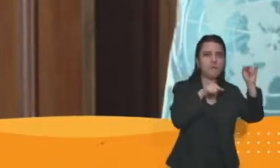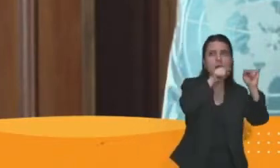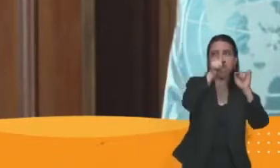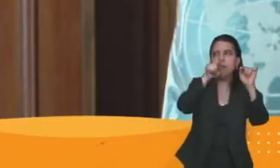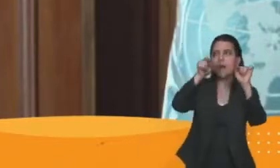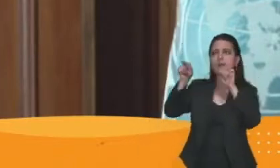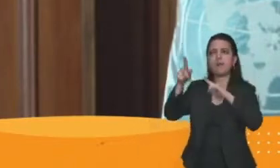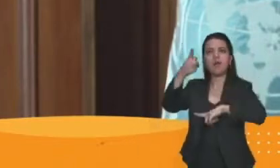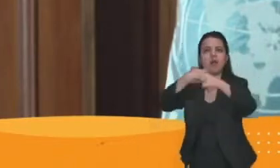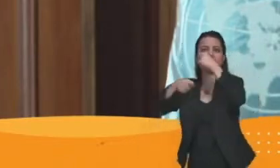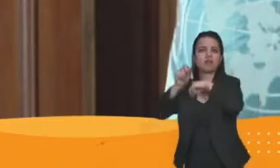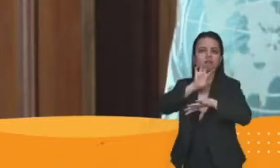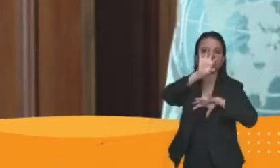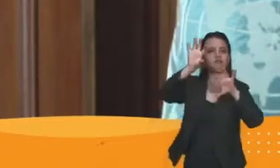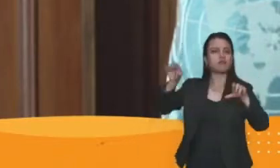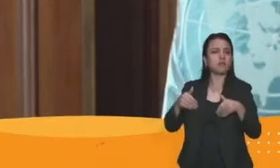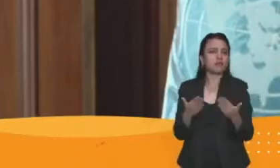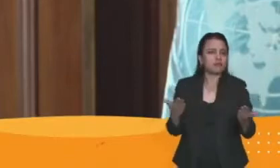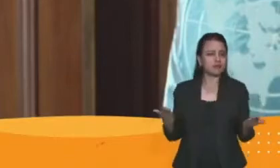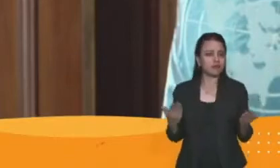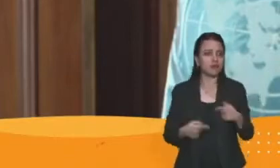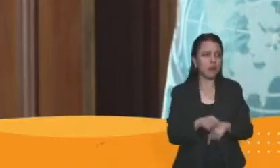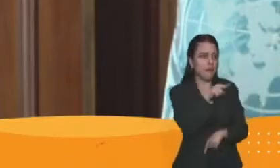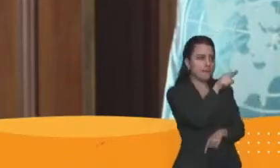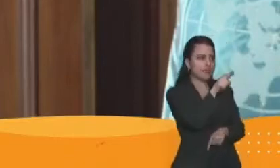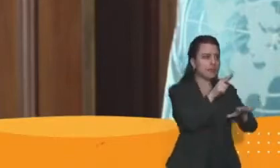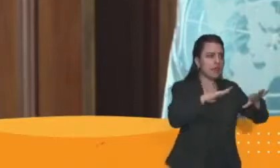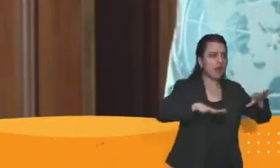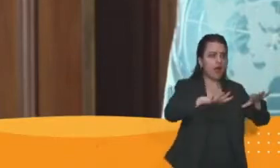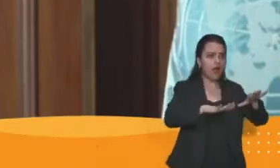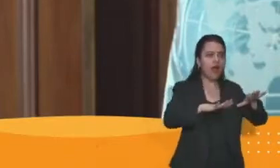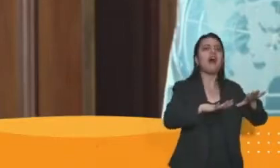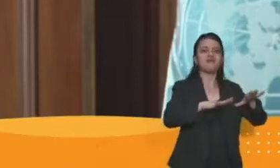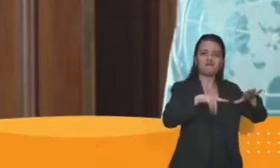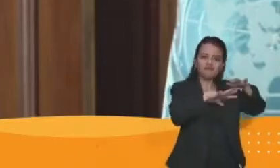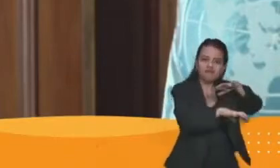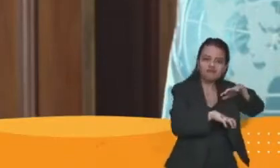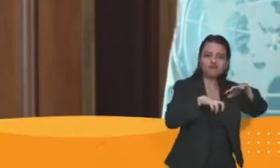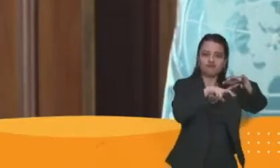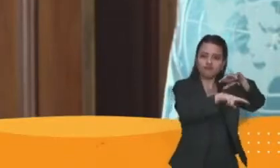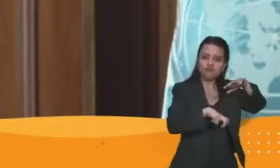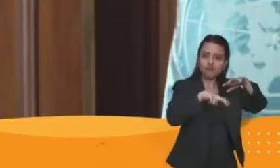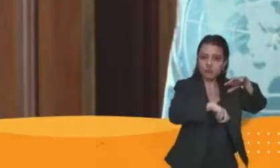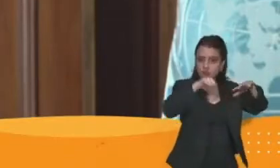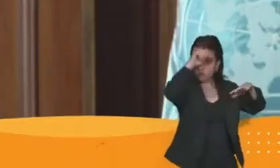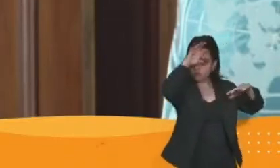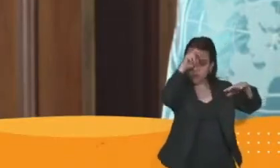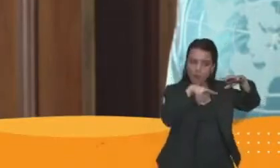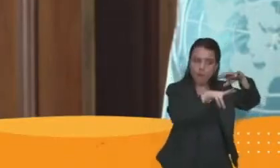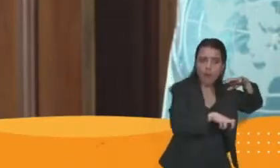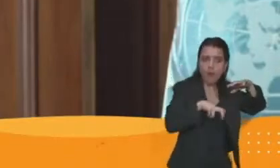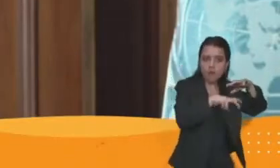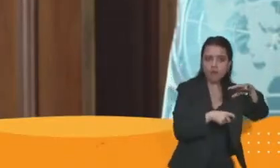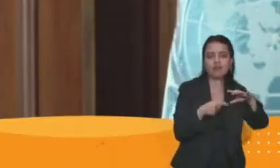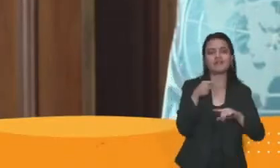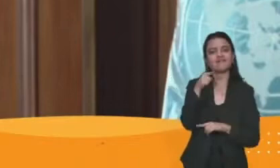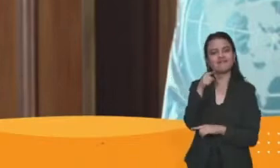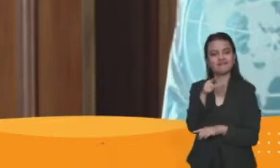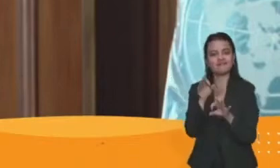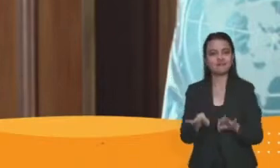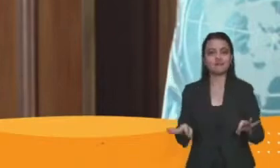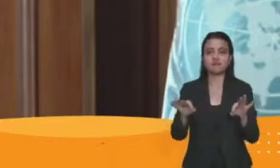all the technical permissions, also the environmental ones to be able to develop this activity.